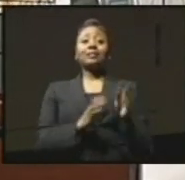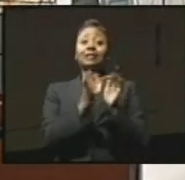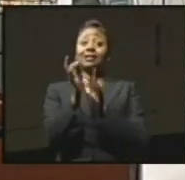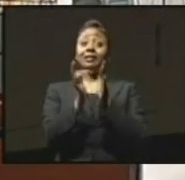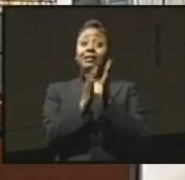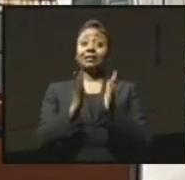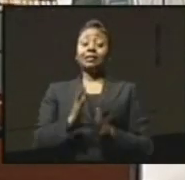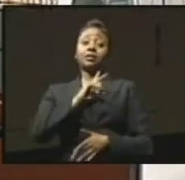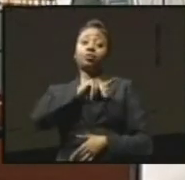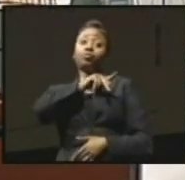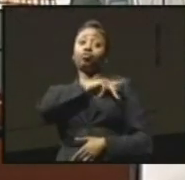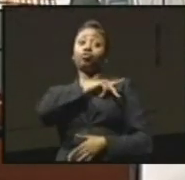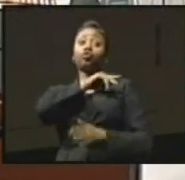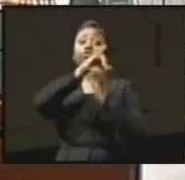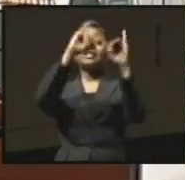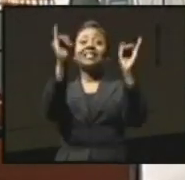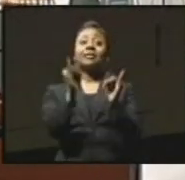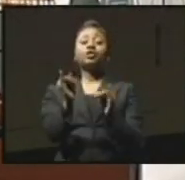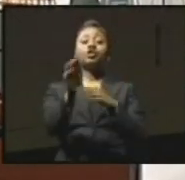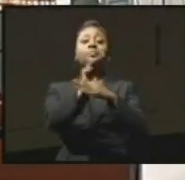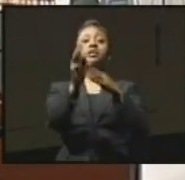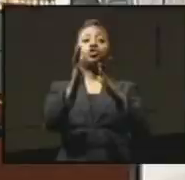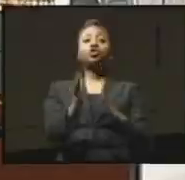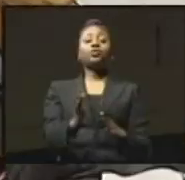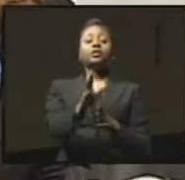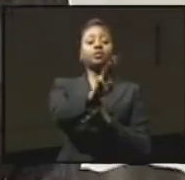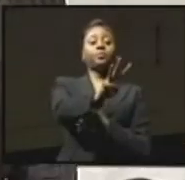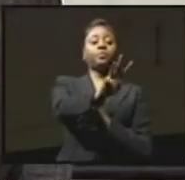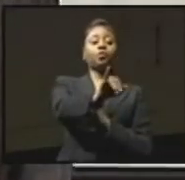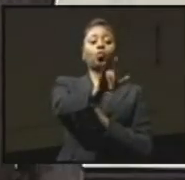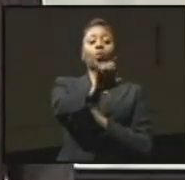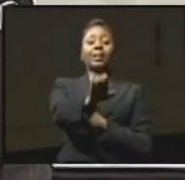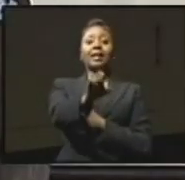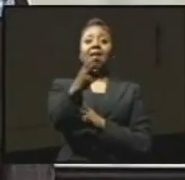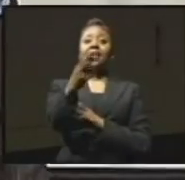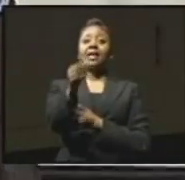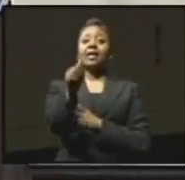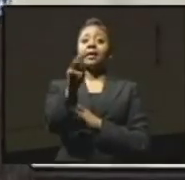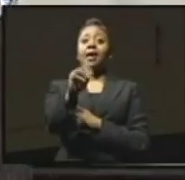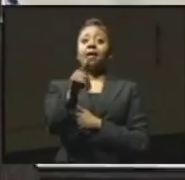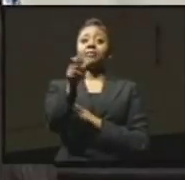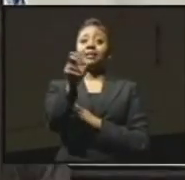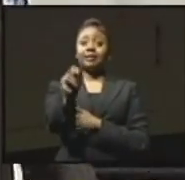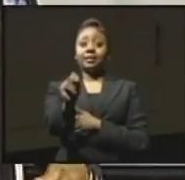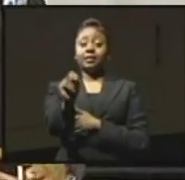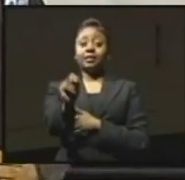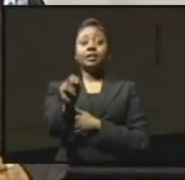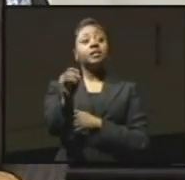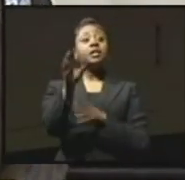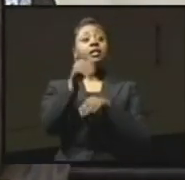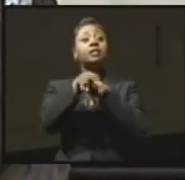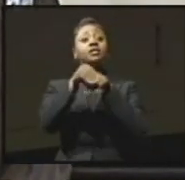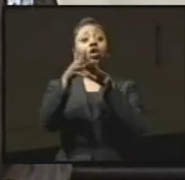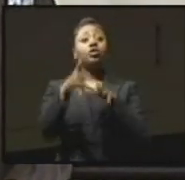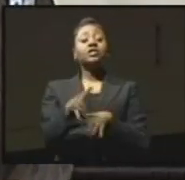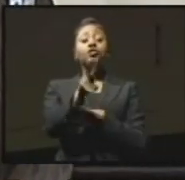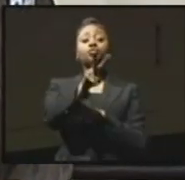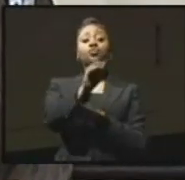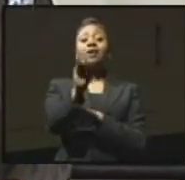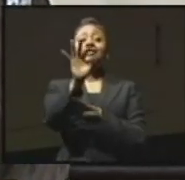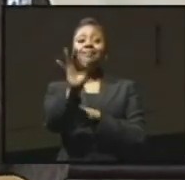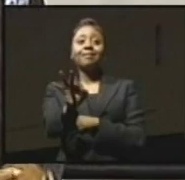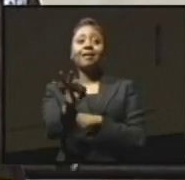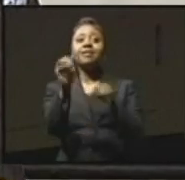Ministries. Mr. Willie Hampton, Labor Consultant, 2009 Fight for Freedom Fund Dinner